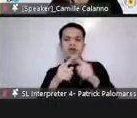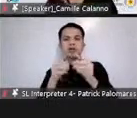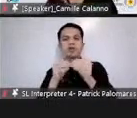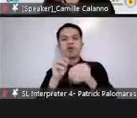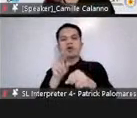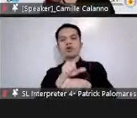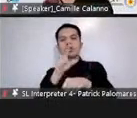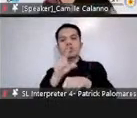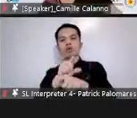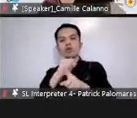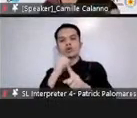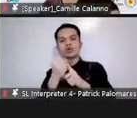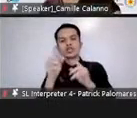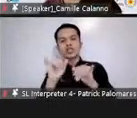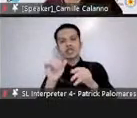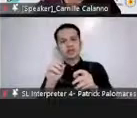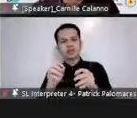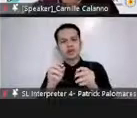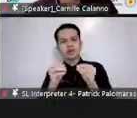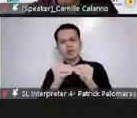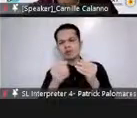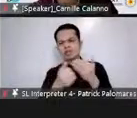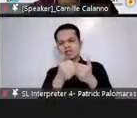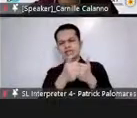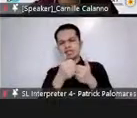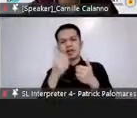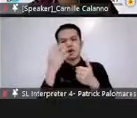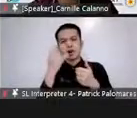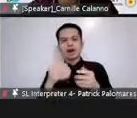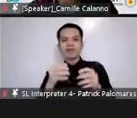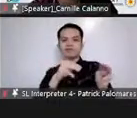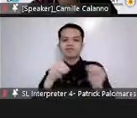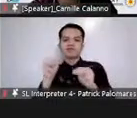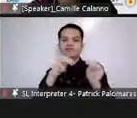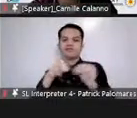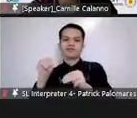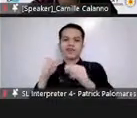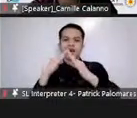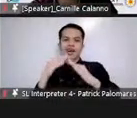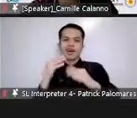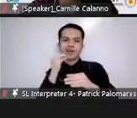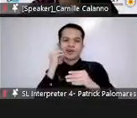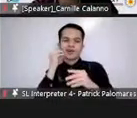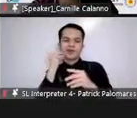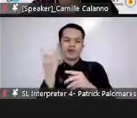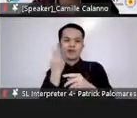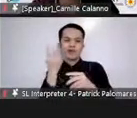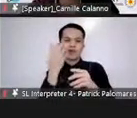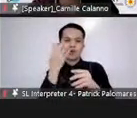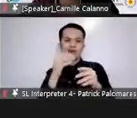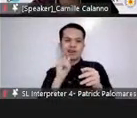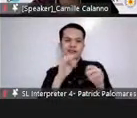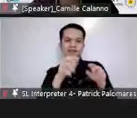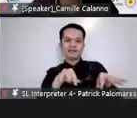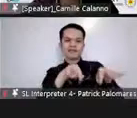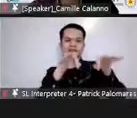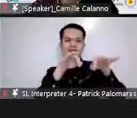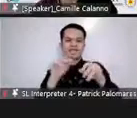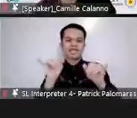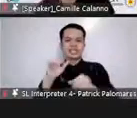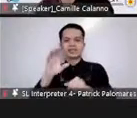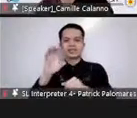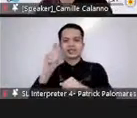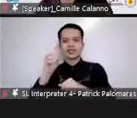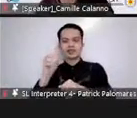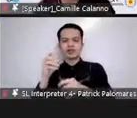conditions, but also somewhat hazardous because you got to keep moving your house as these flooding episodes occur. And anybody that's seen the Cagayan River in